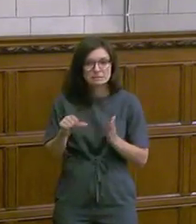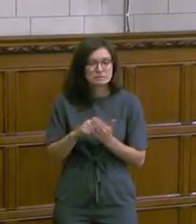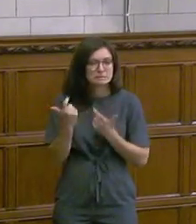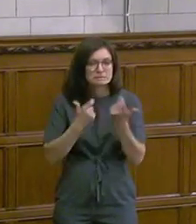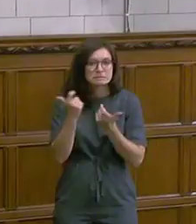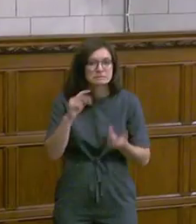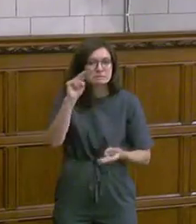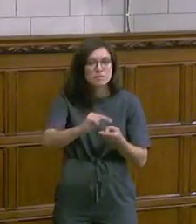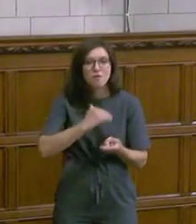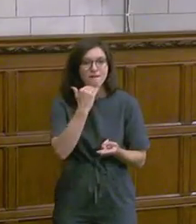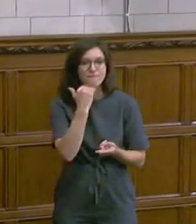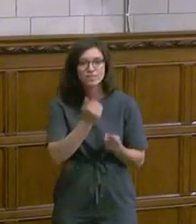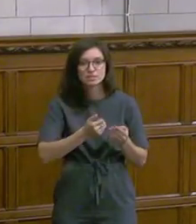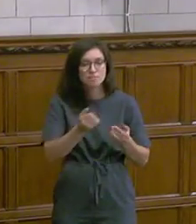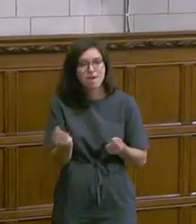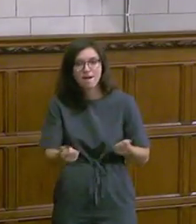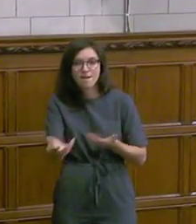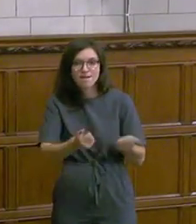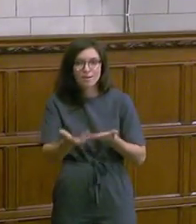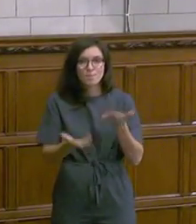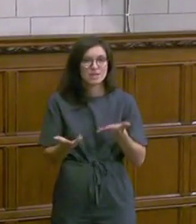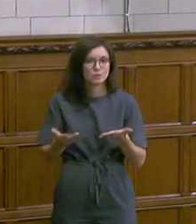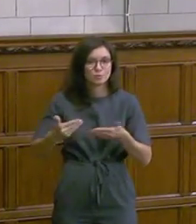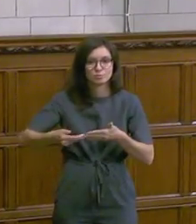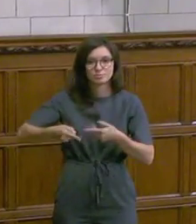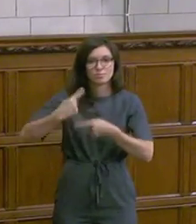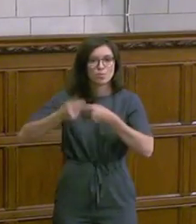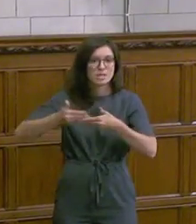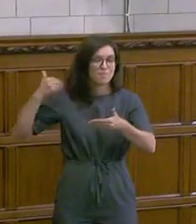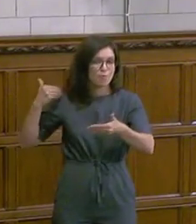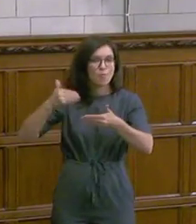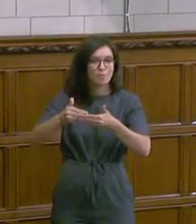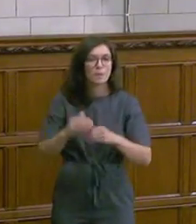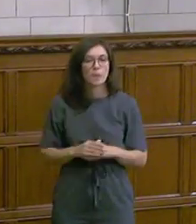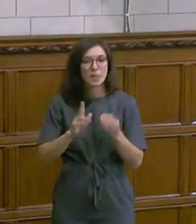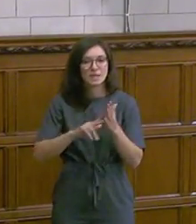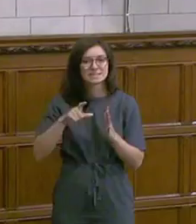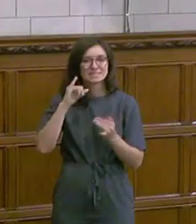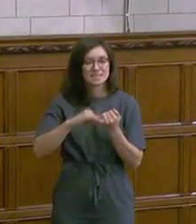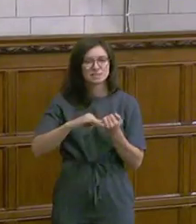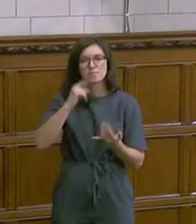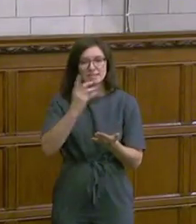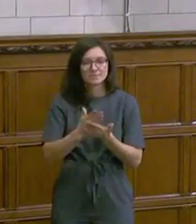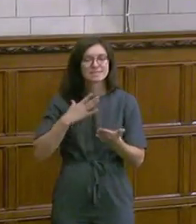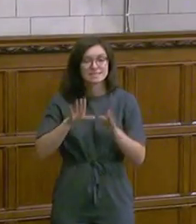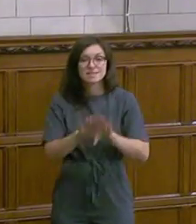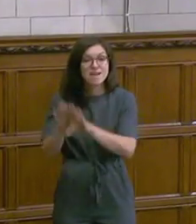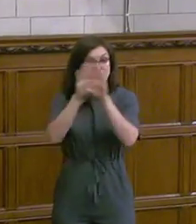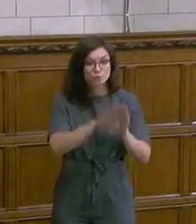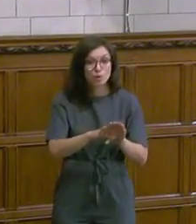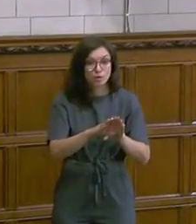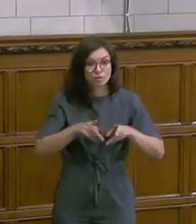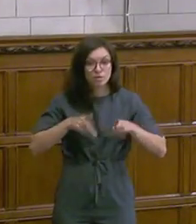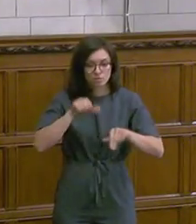supply cover over the previous 12 months. NDCS believe that a national systemic approach is needed to address this